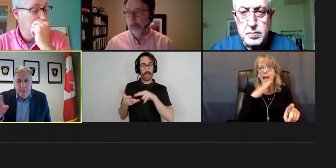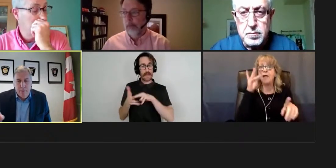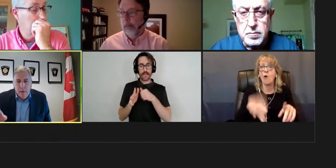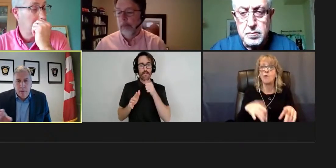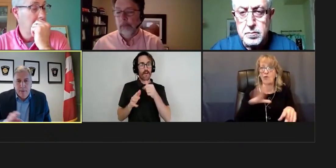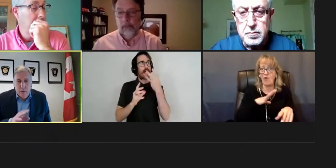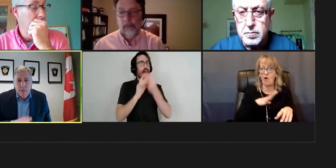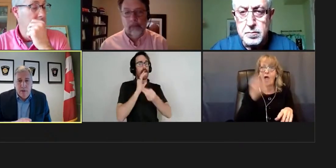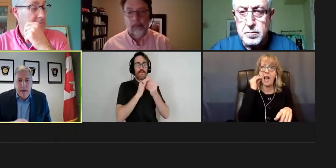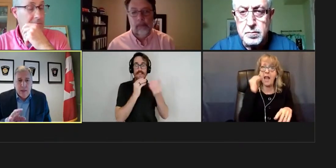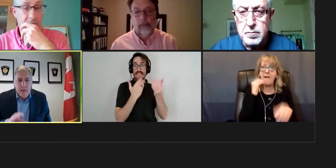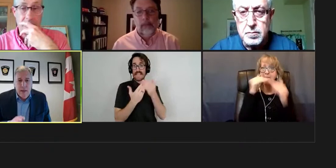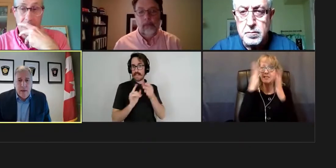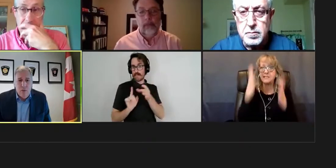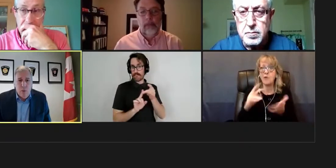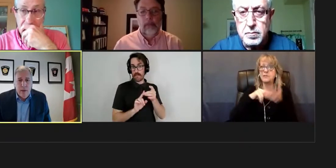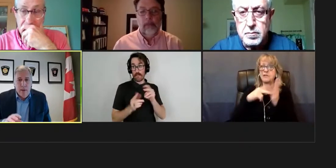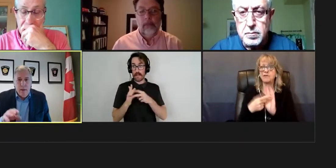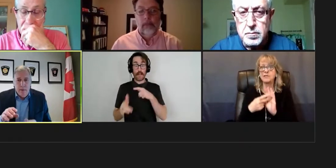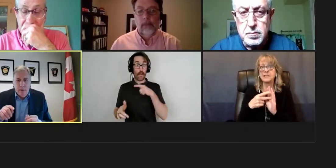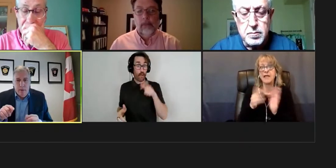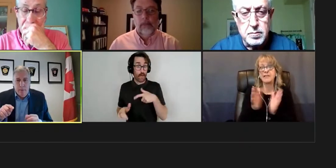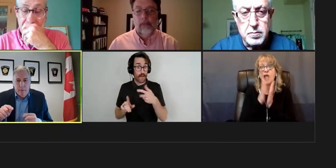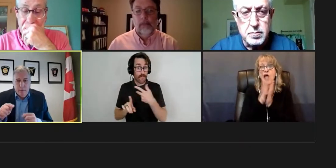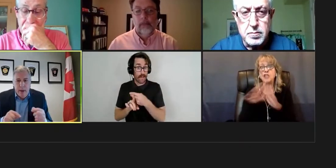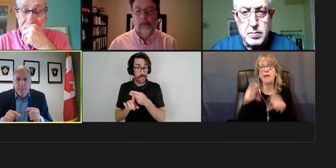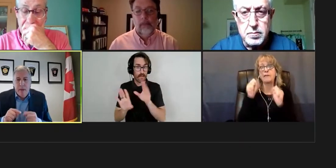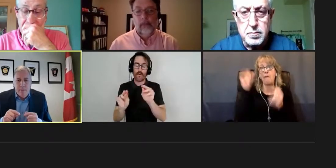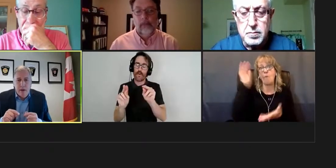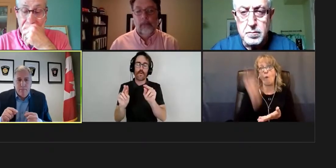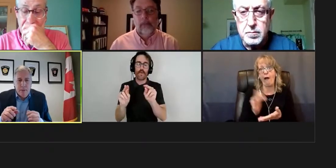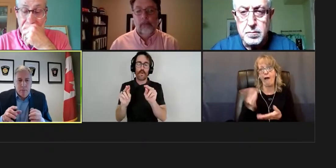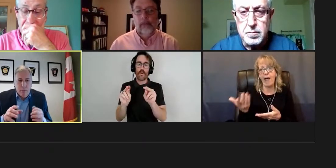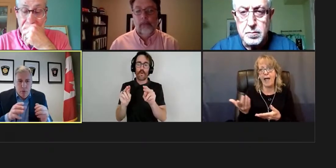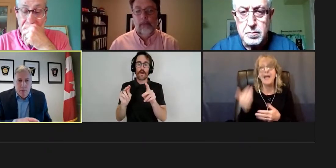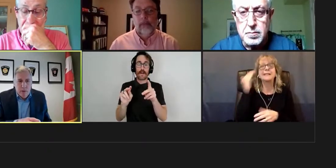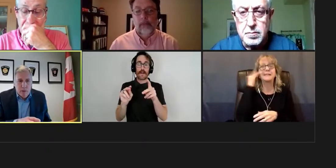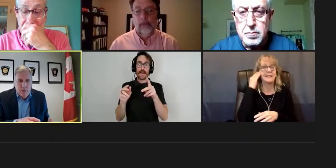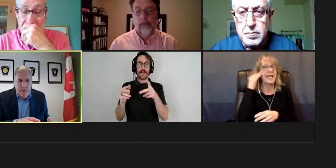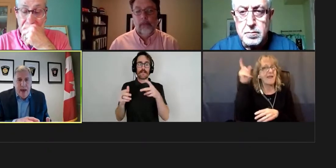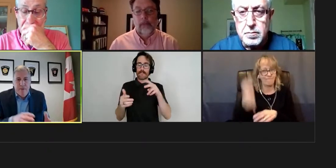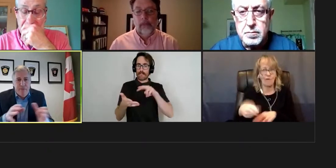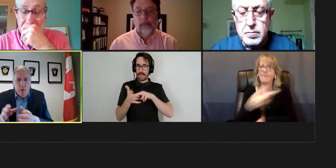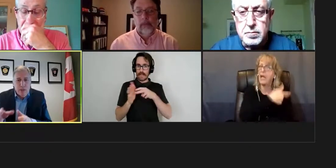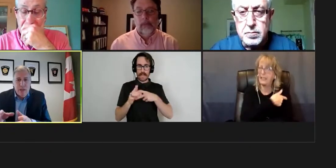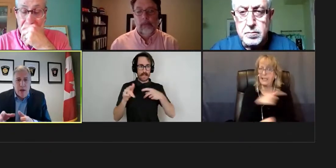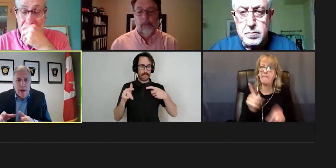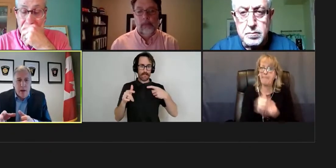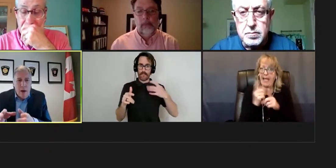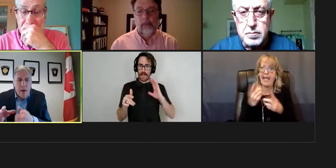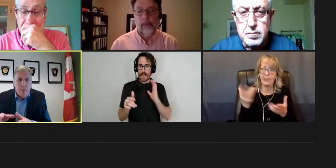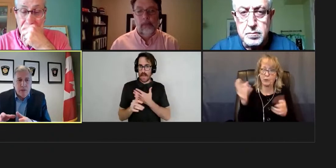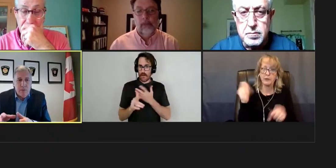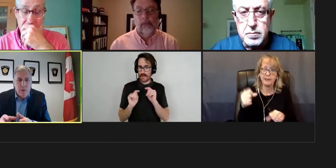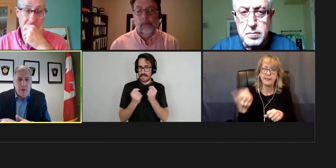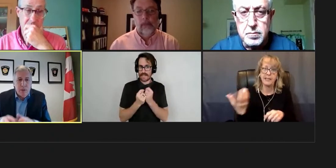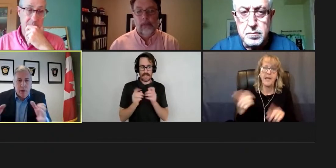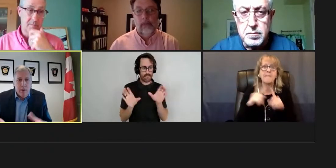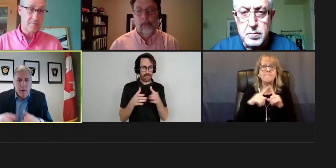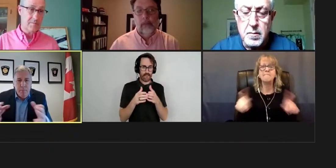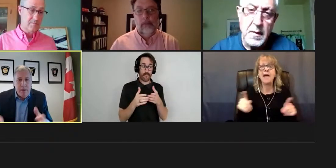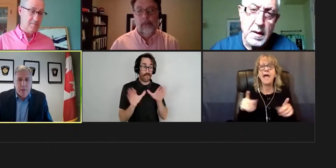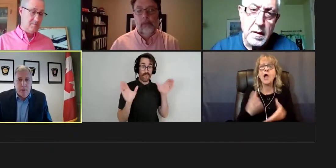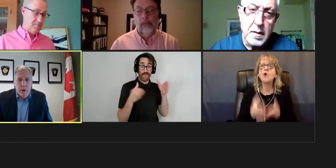not that, you know, they don't need a vaccine, they need one. They're not being bumped, but the human resources we have are focusing on high risk communities